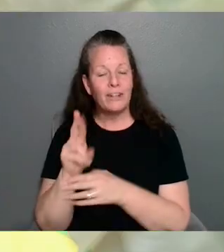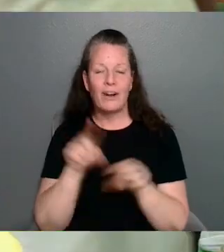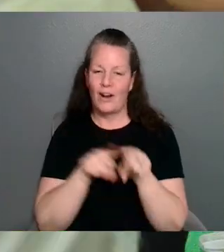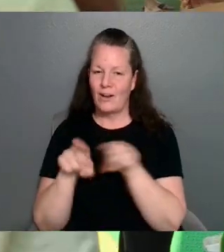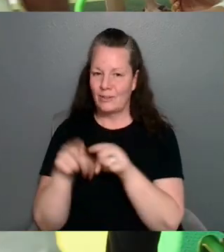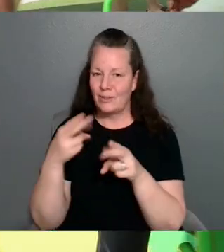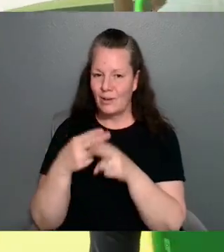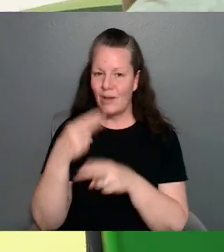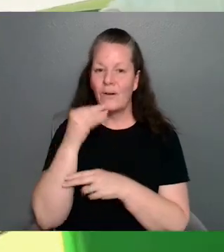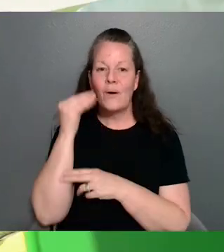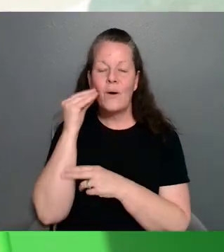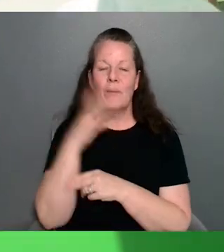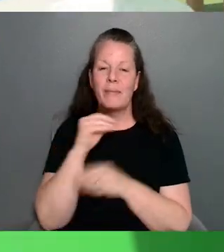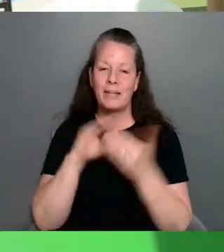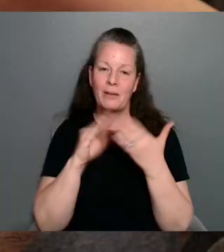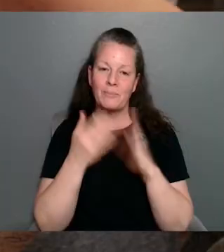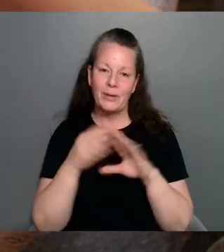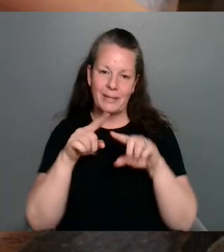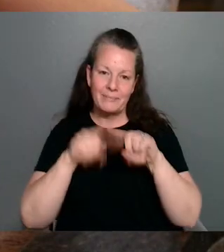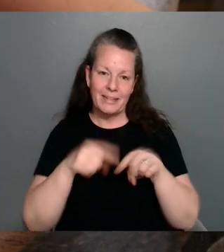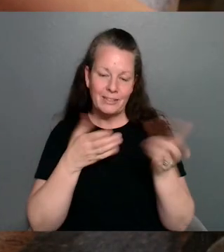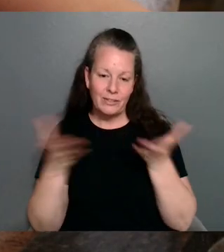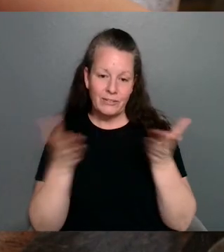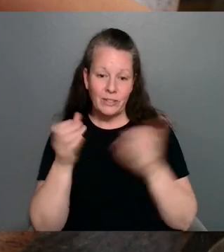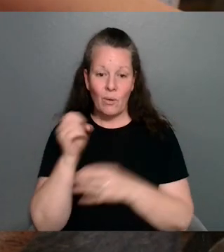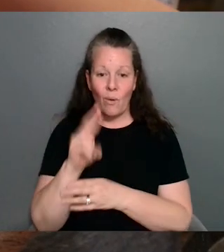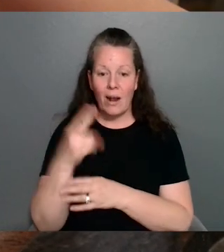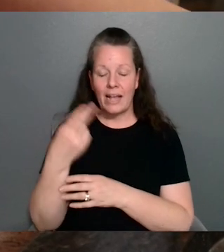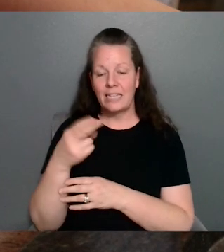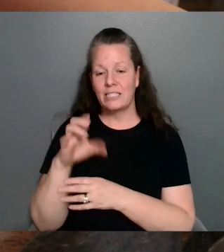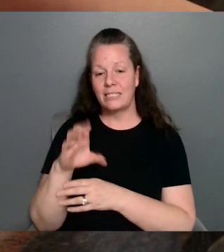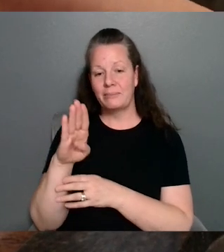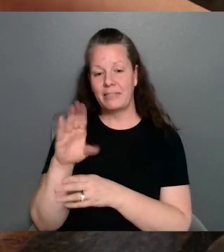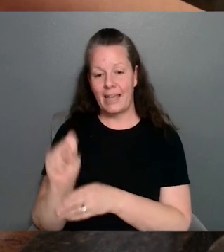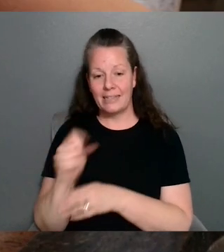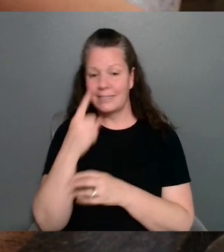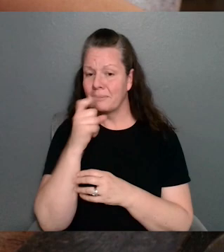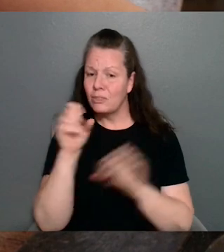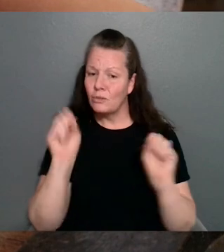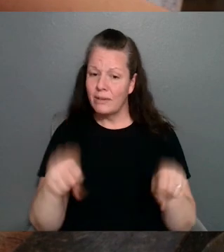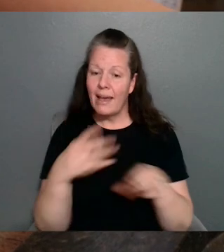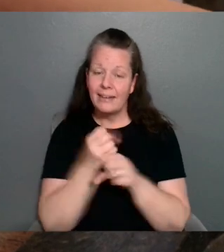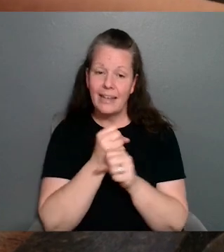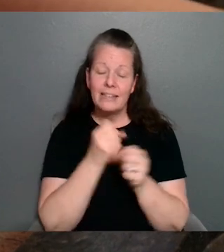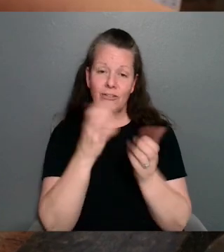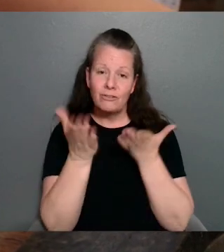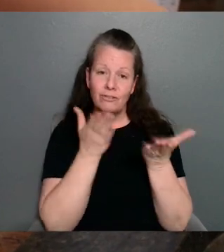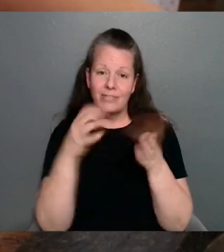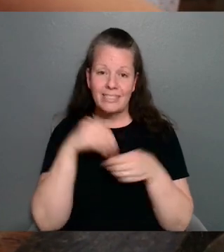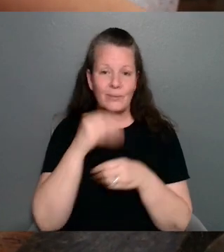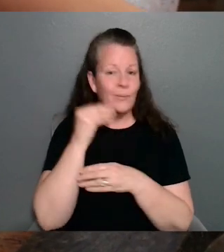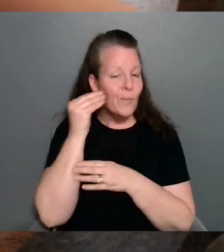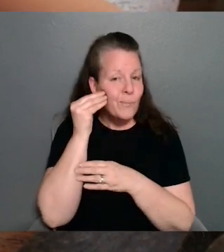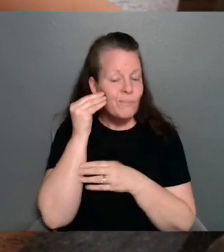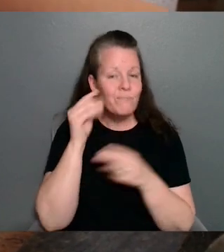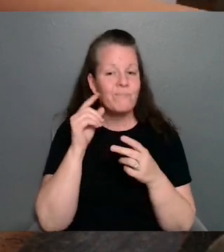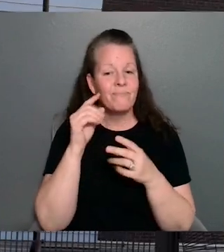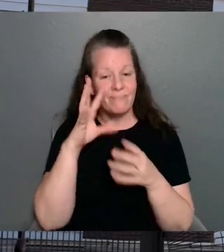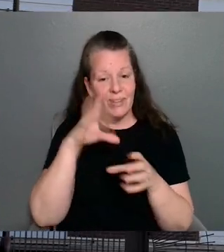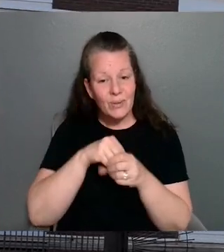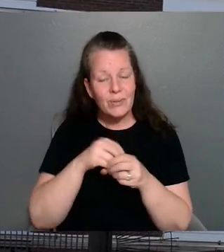waiver are also called home and community-based services, or HCBS, because you can receive these services in your